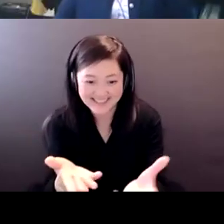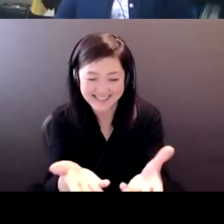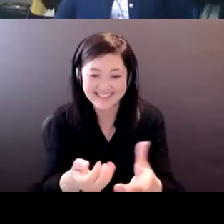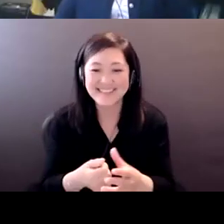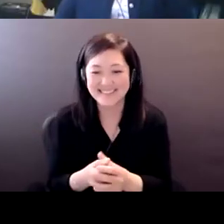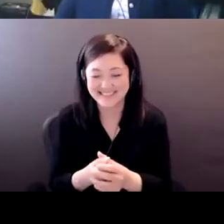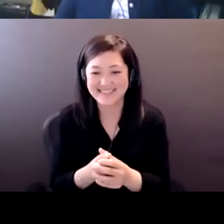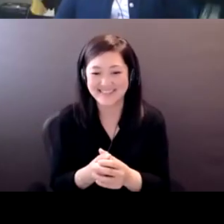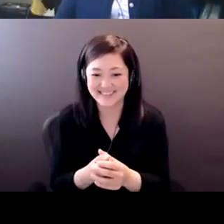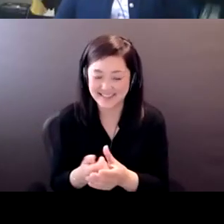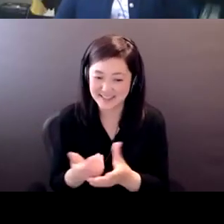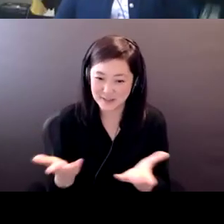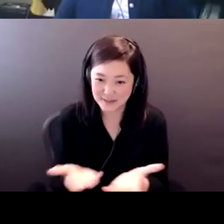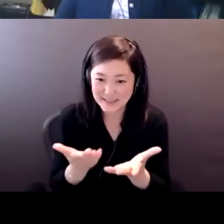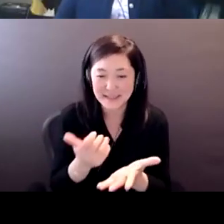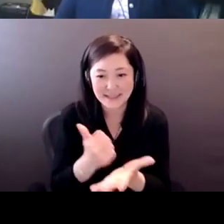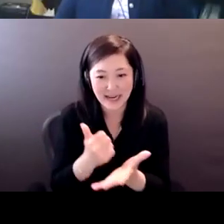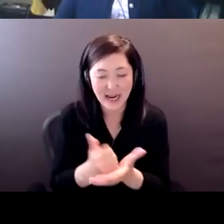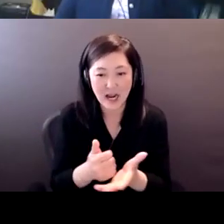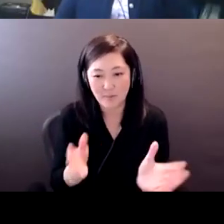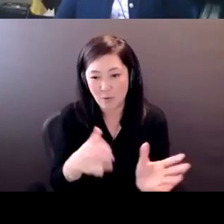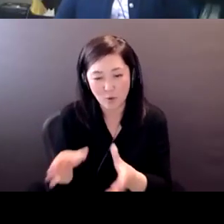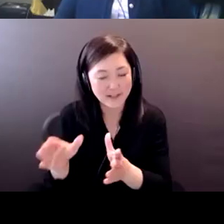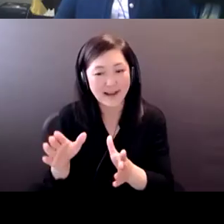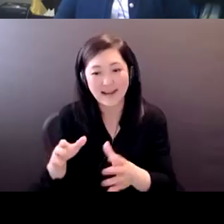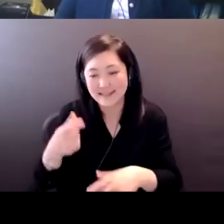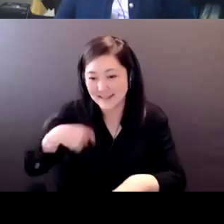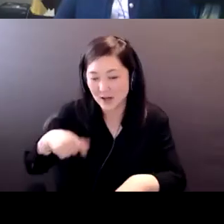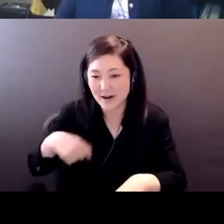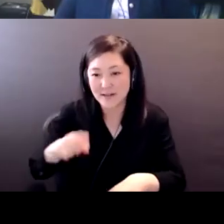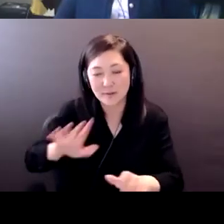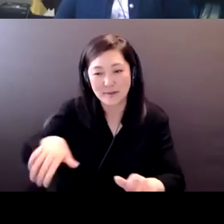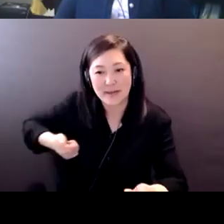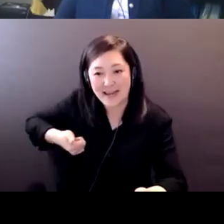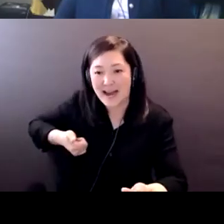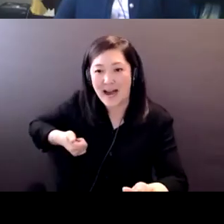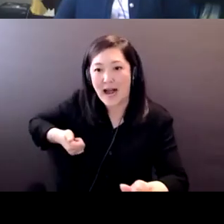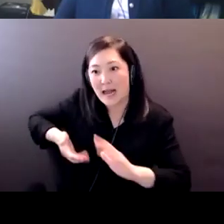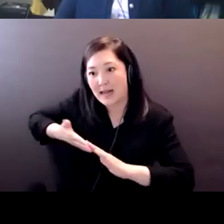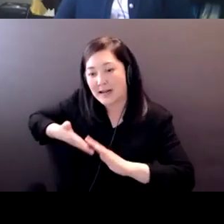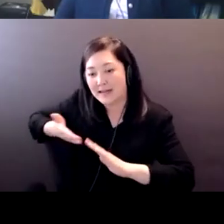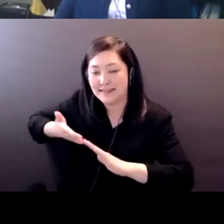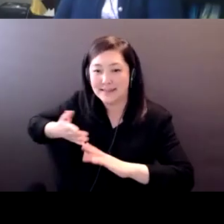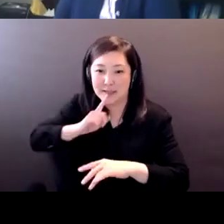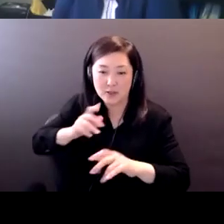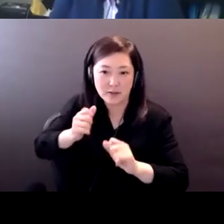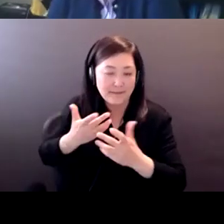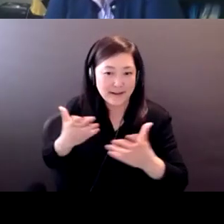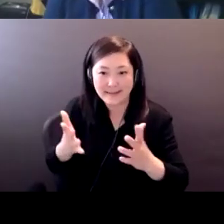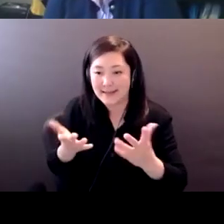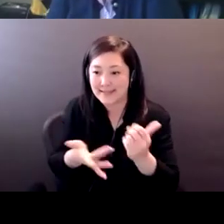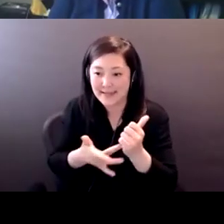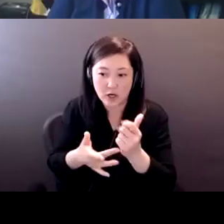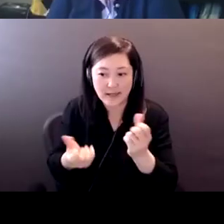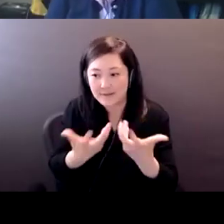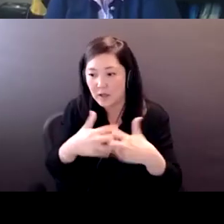me, pull this event together, and she was in the back end keeping everybody happy and connected. So thank you so very much